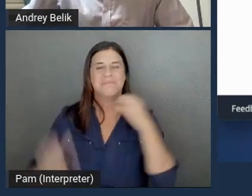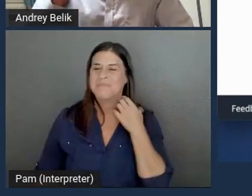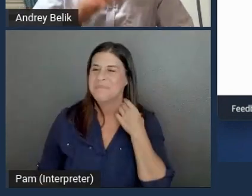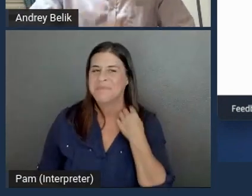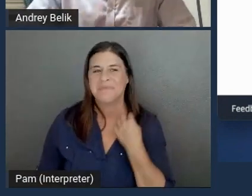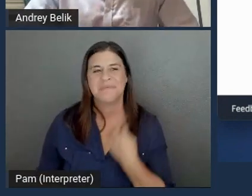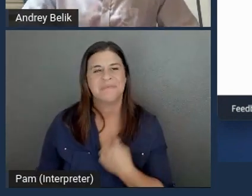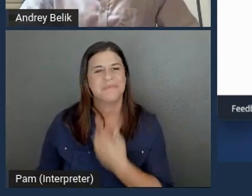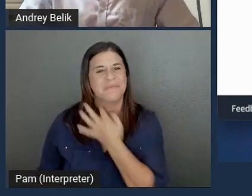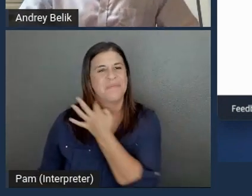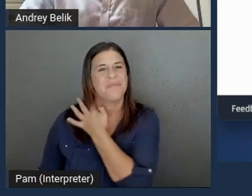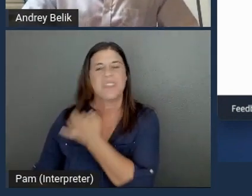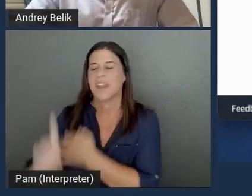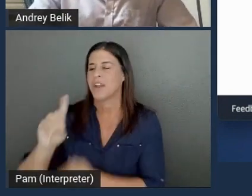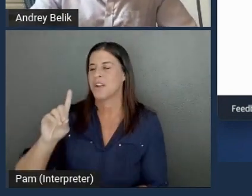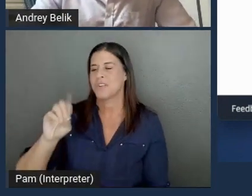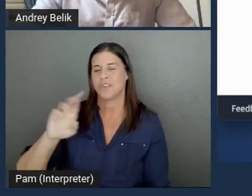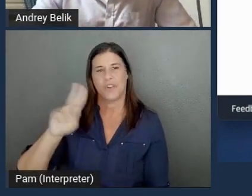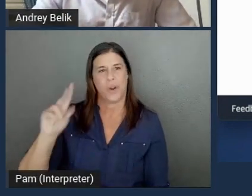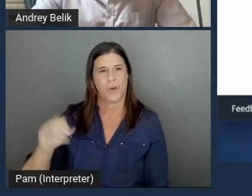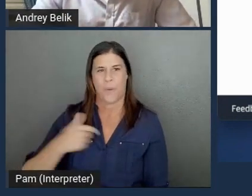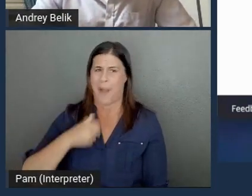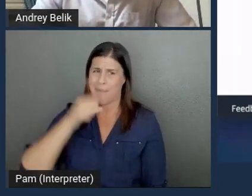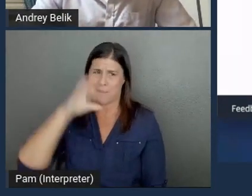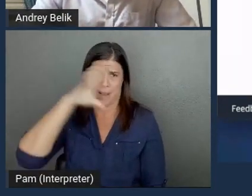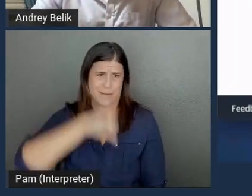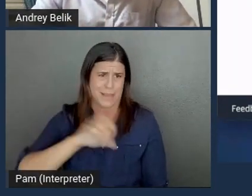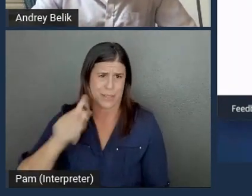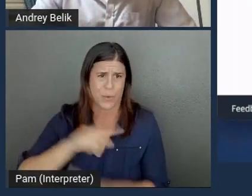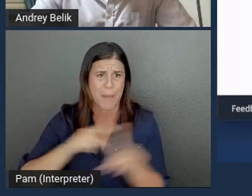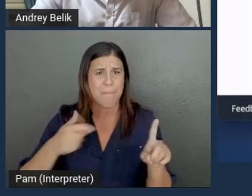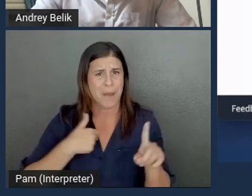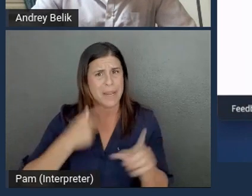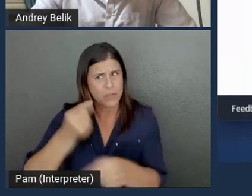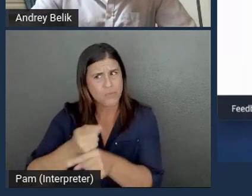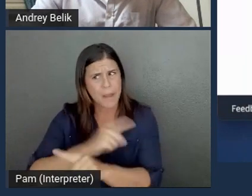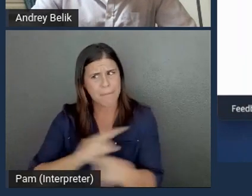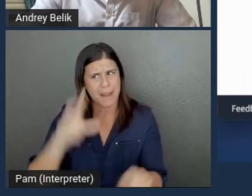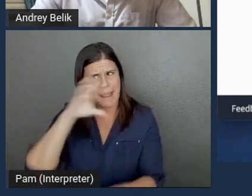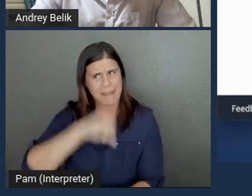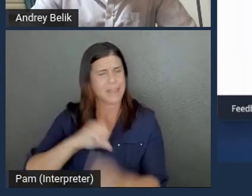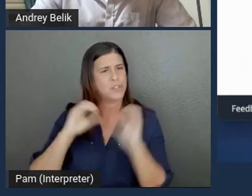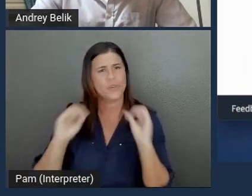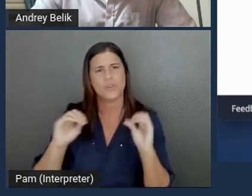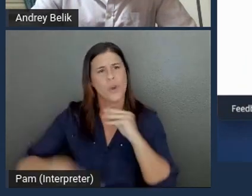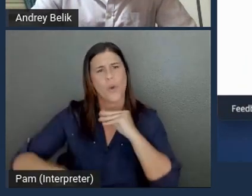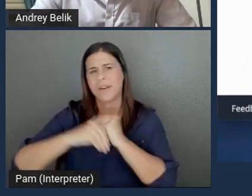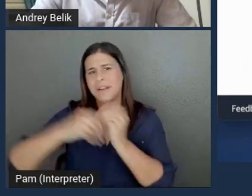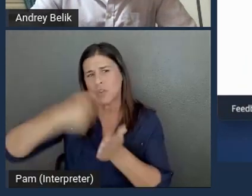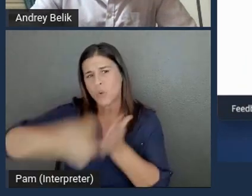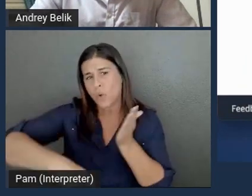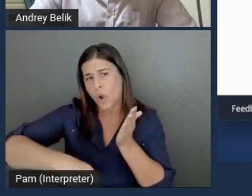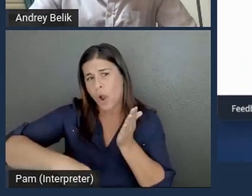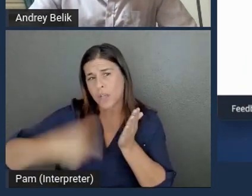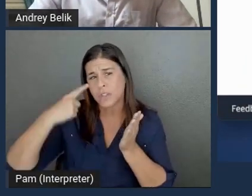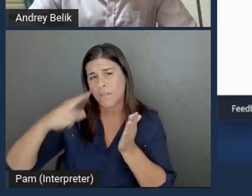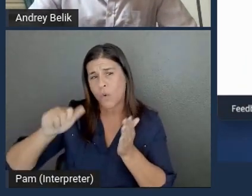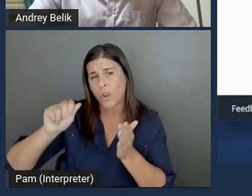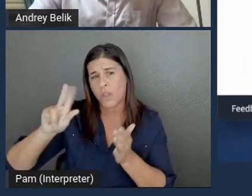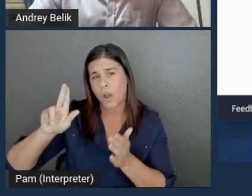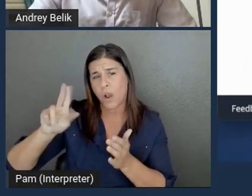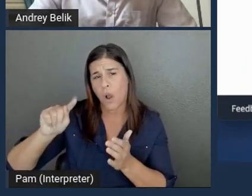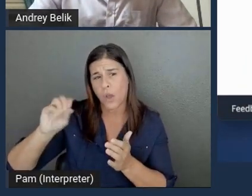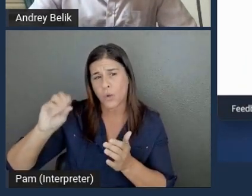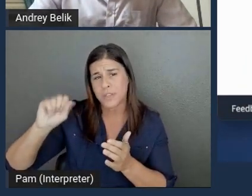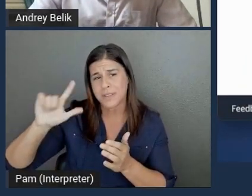and I'm guessing it's okay. It's right, but I guess there's no additional cost to the auto scaling feature. It's